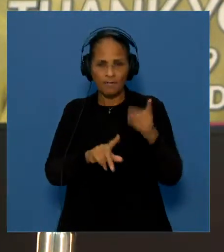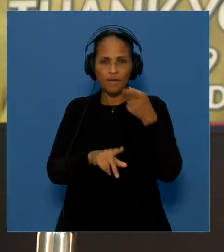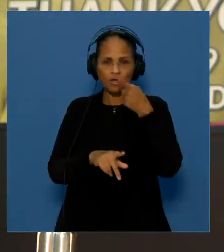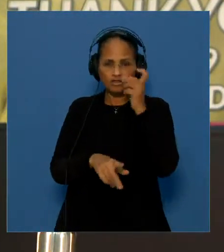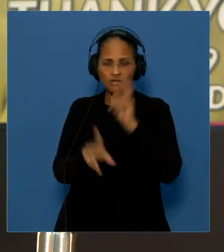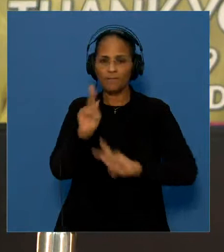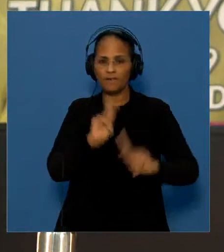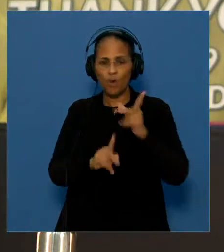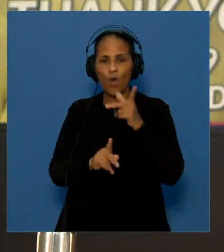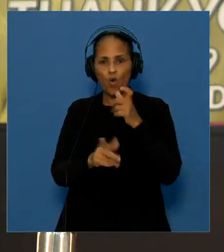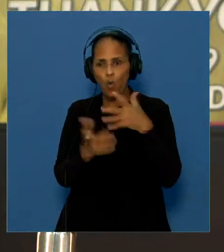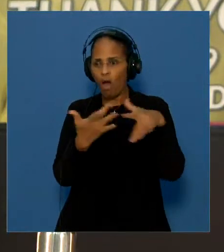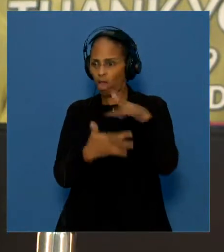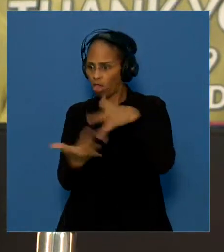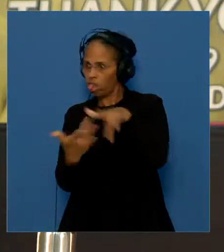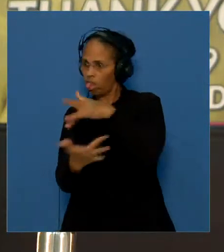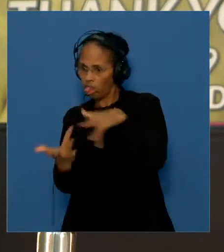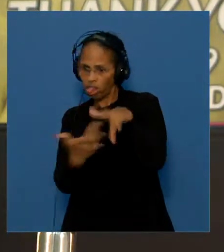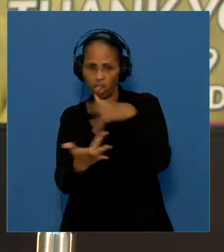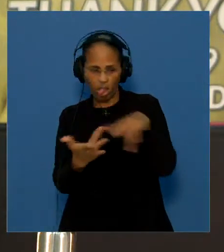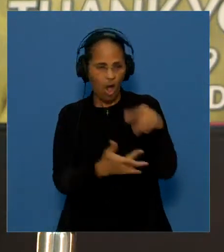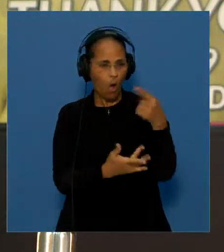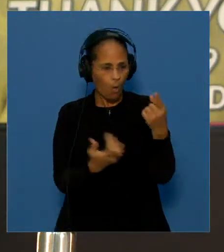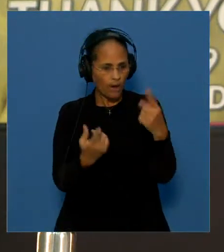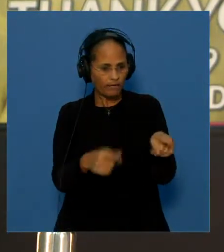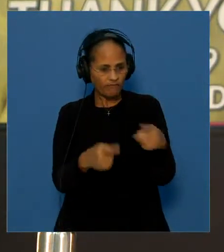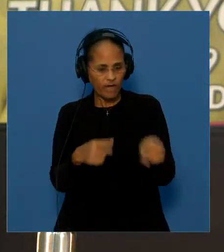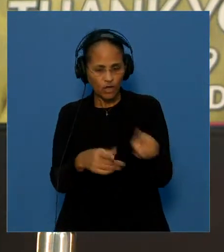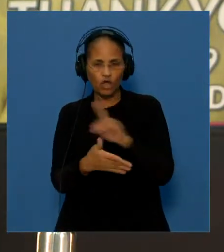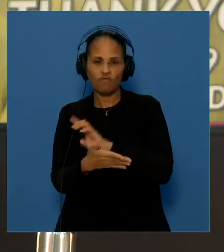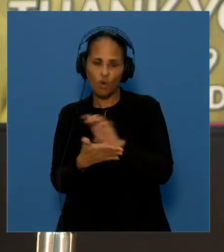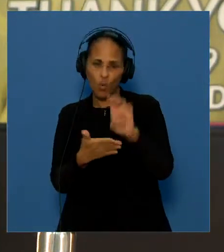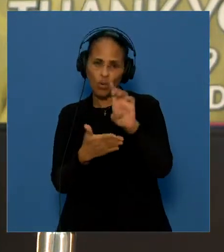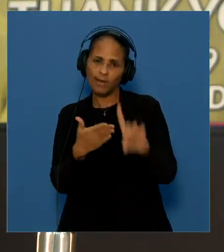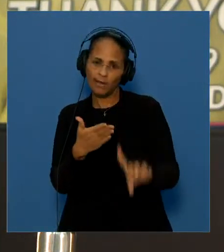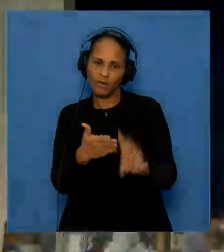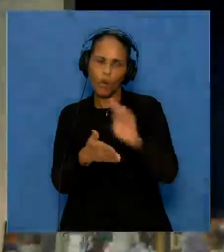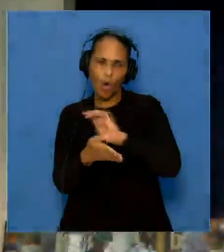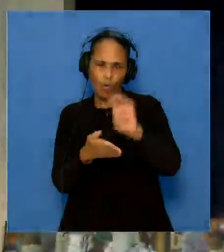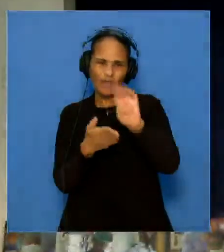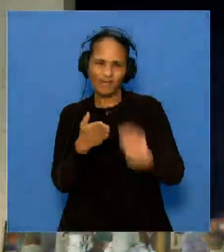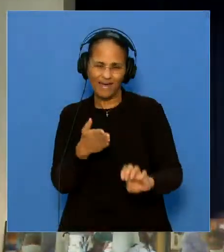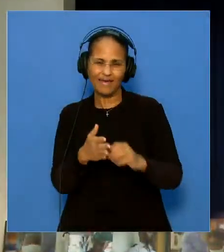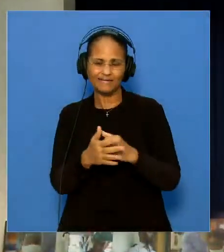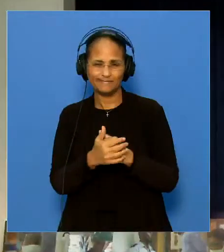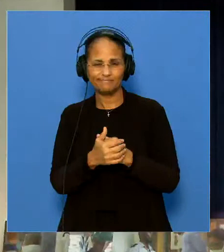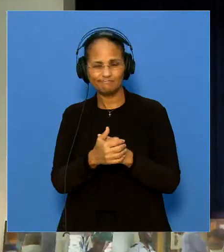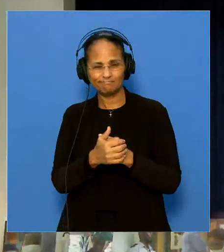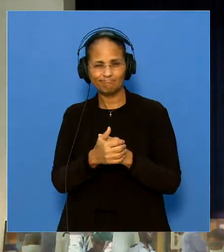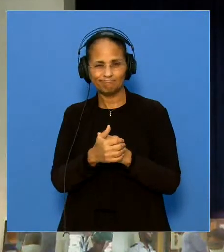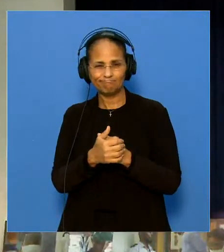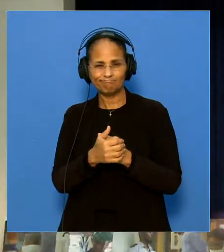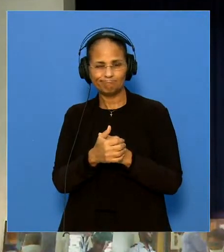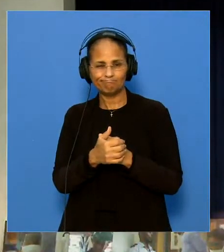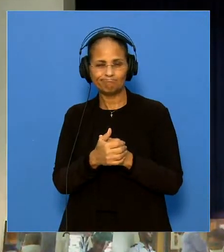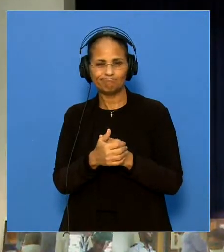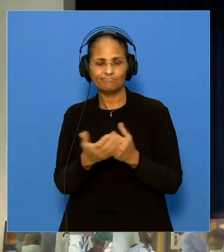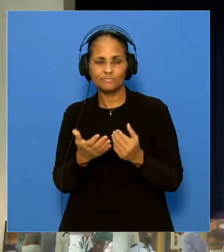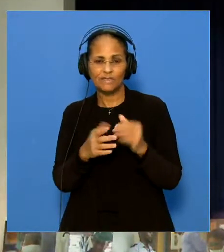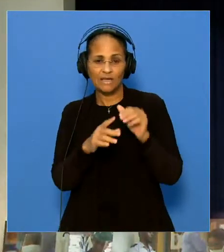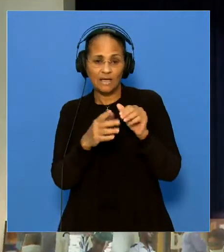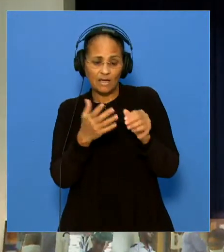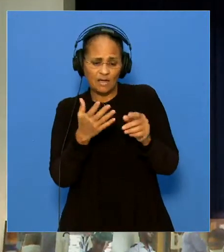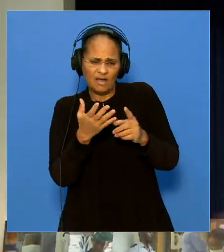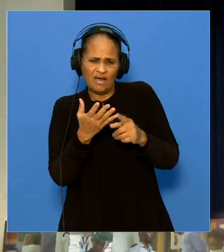heavily socializing at one particular event over a weekend. Sure. And how are the